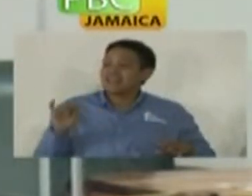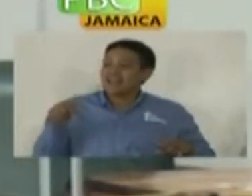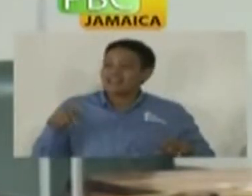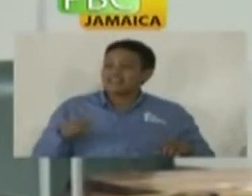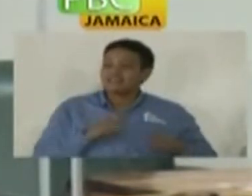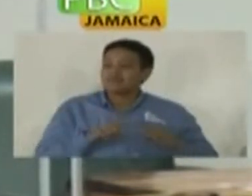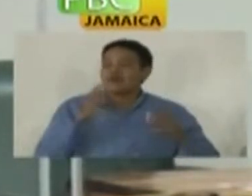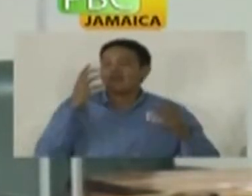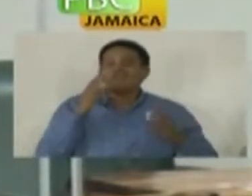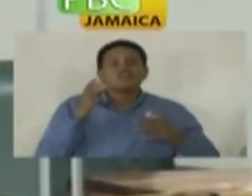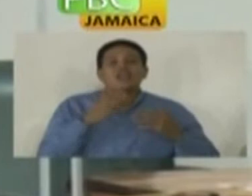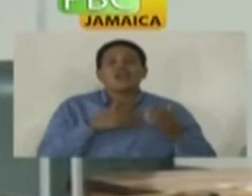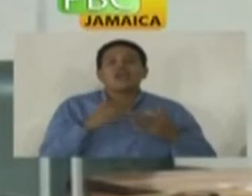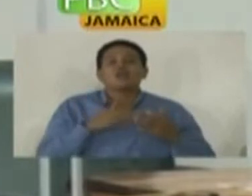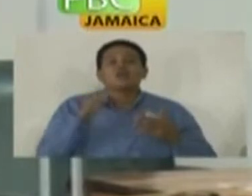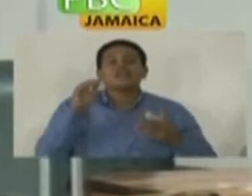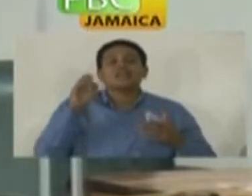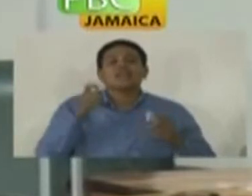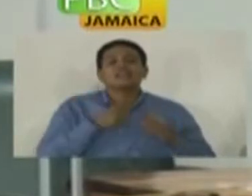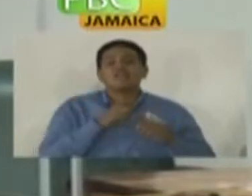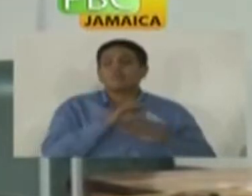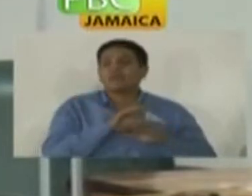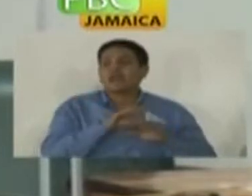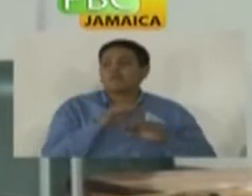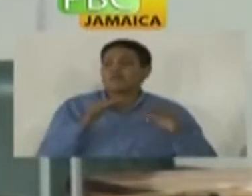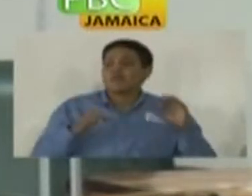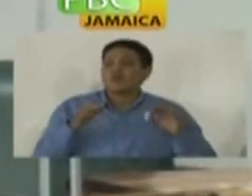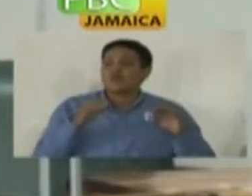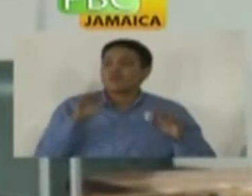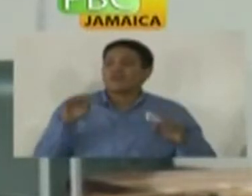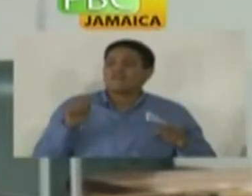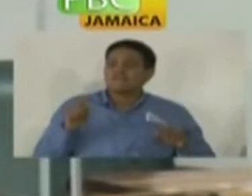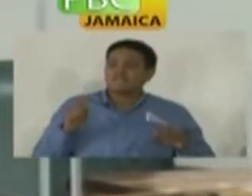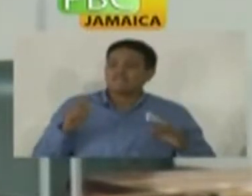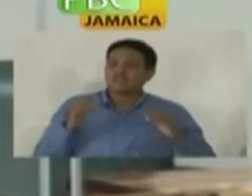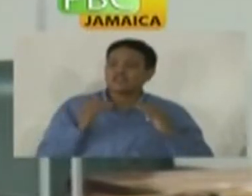anyhow, the case from the Caribbean Court of Justice